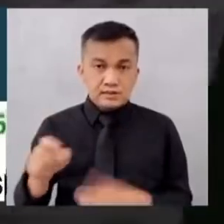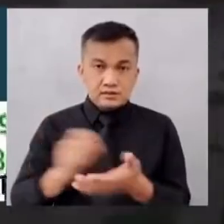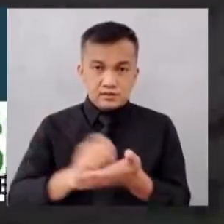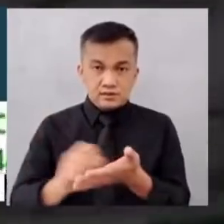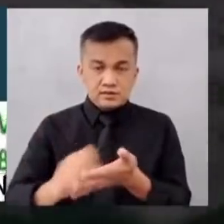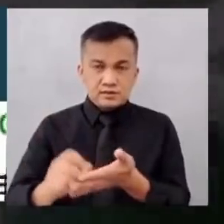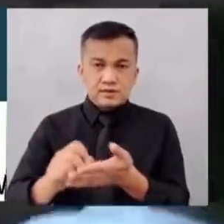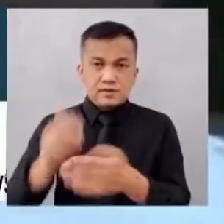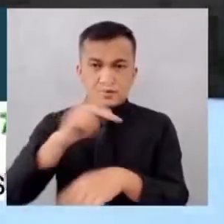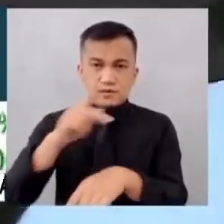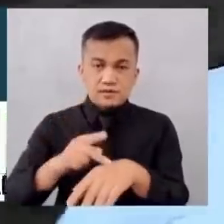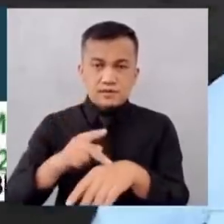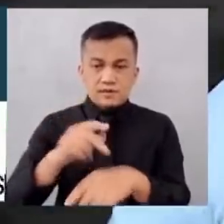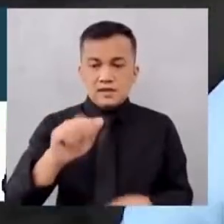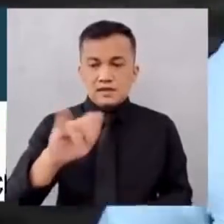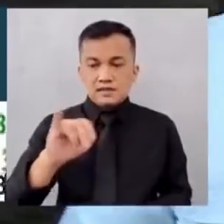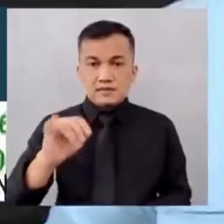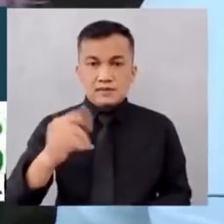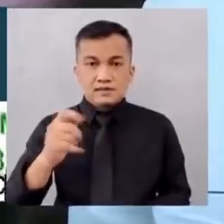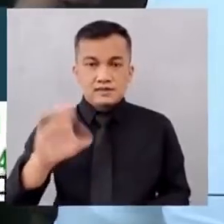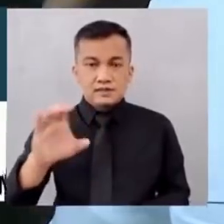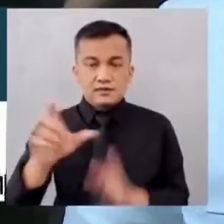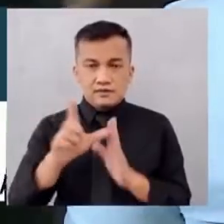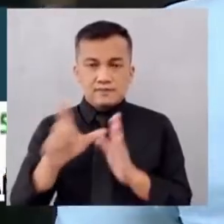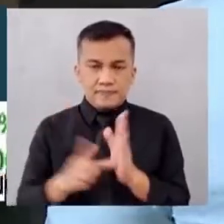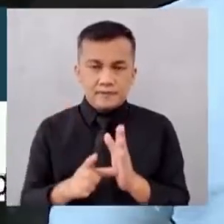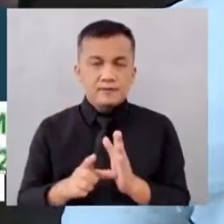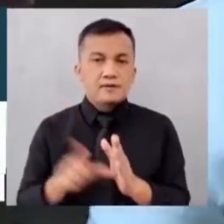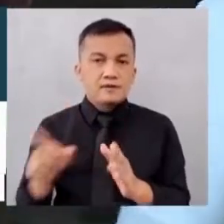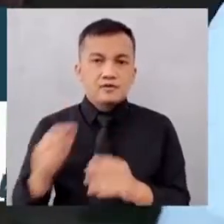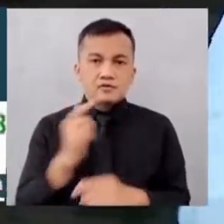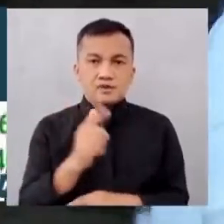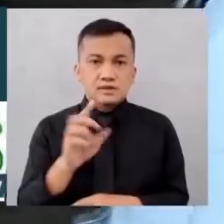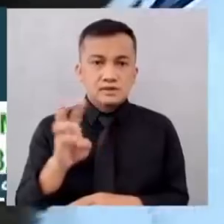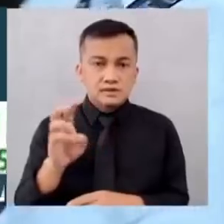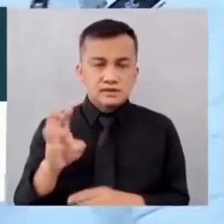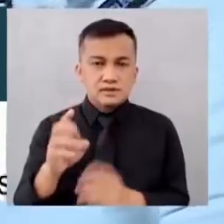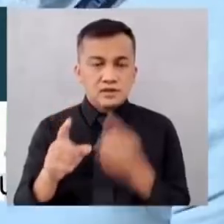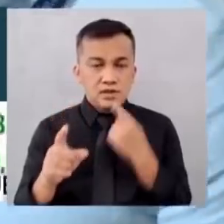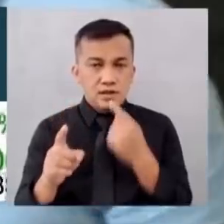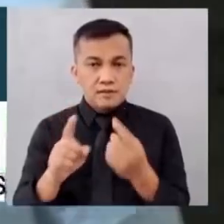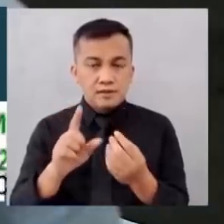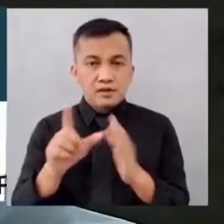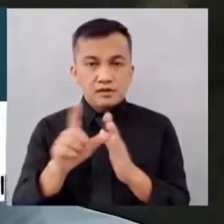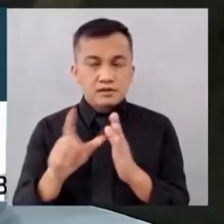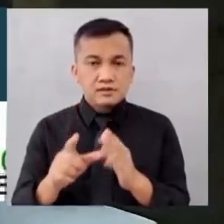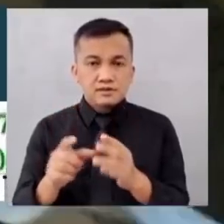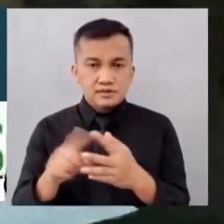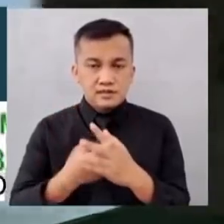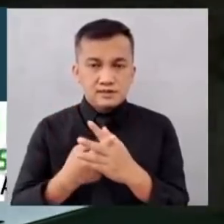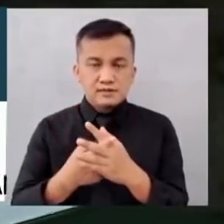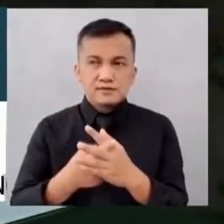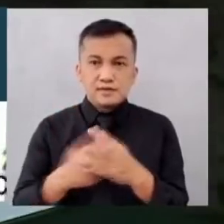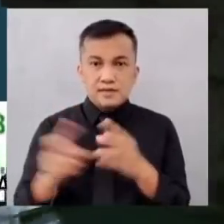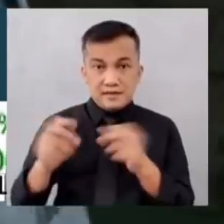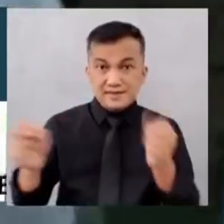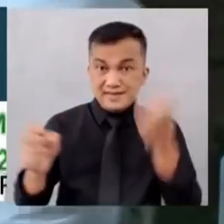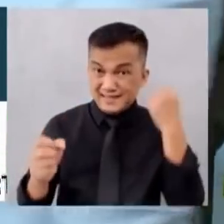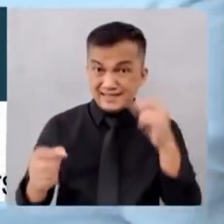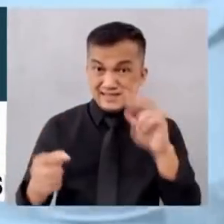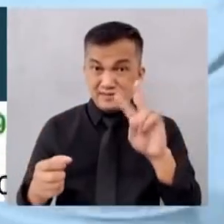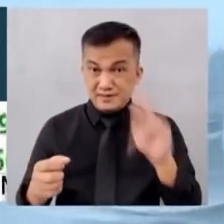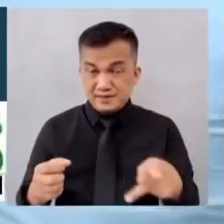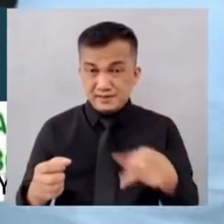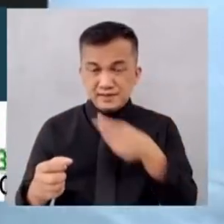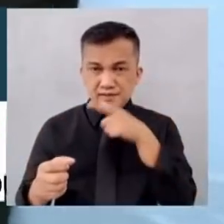Archipelagic Baselines Law. And in 2016, he lost his vice presidential bid to Vice President Lenny Robredo by a